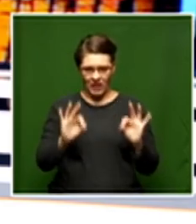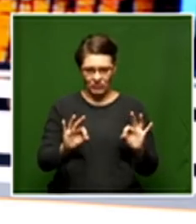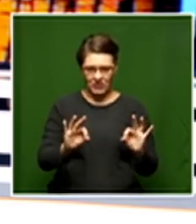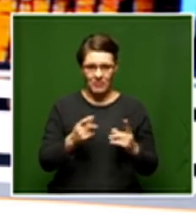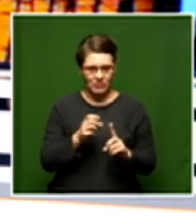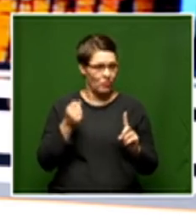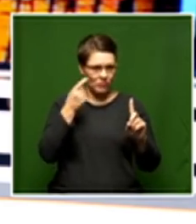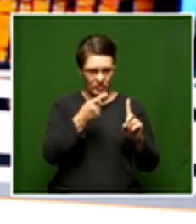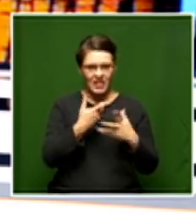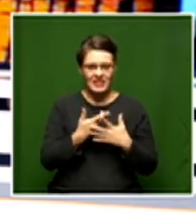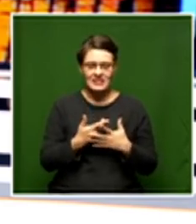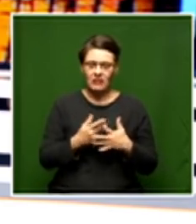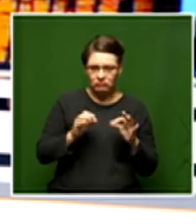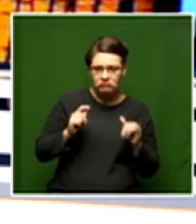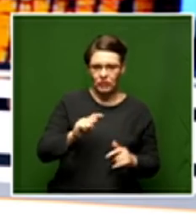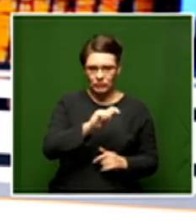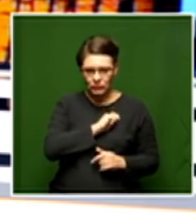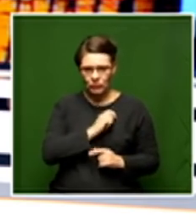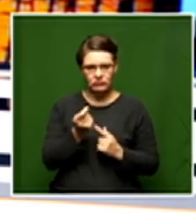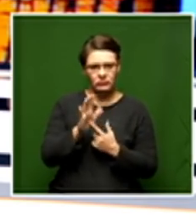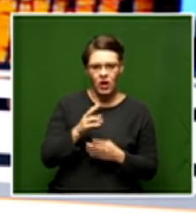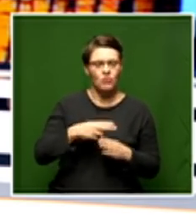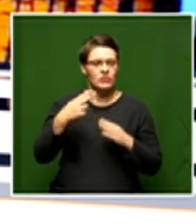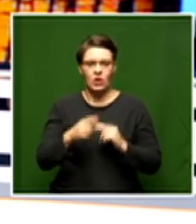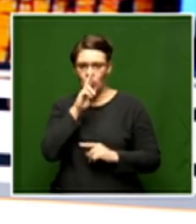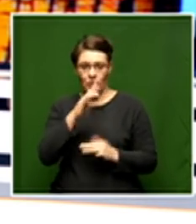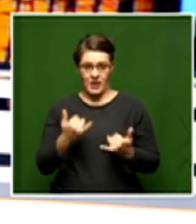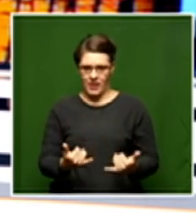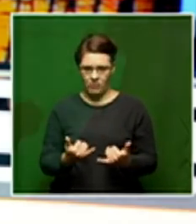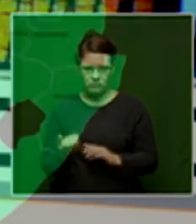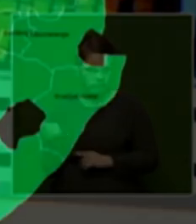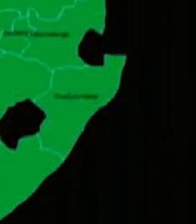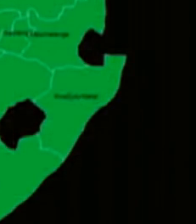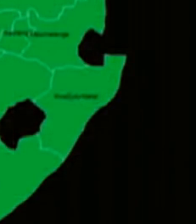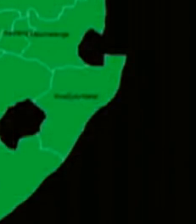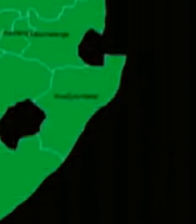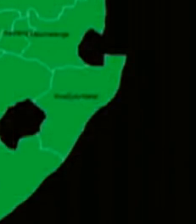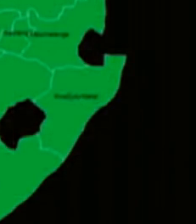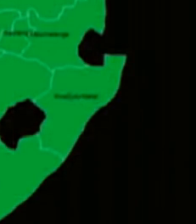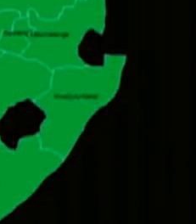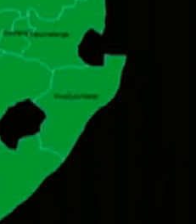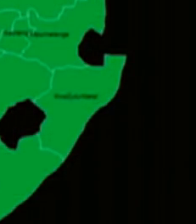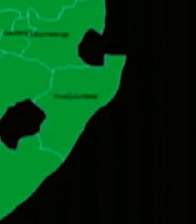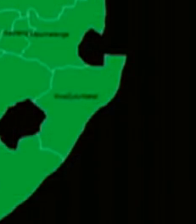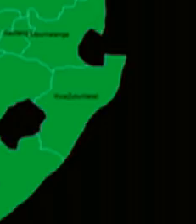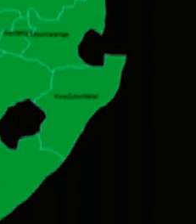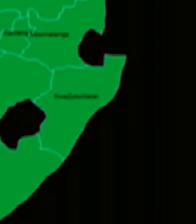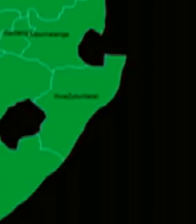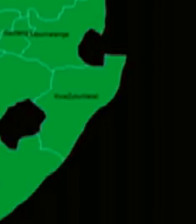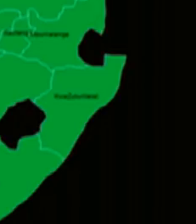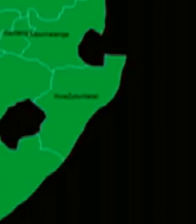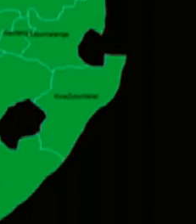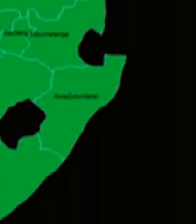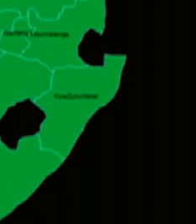not a prediction. This is an actual picture of how the results are looking right now. Let's put them up on screen so that you get a picture of what's